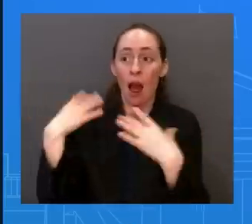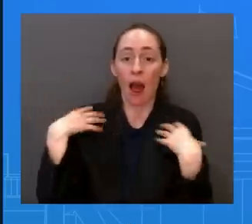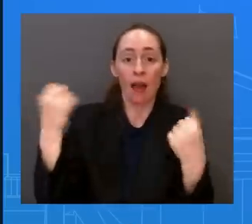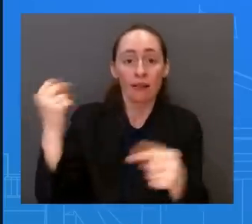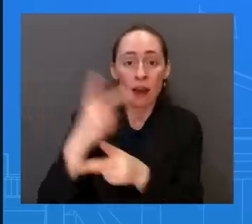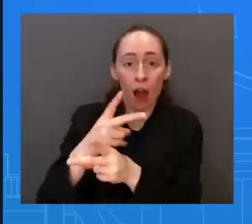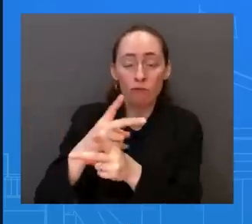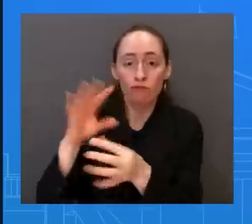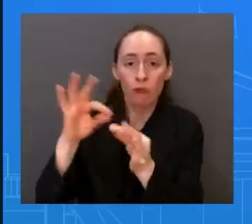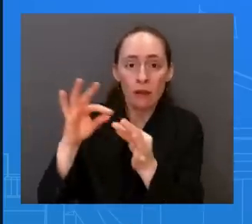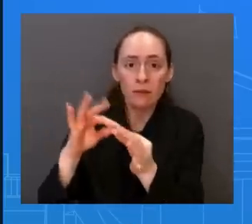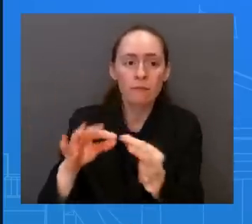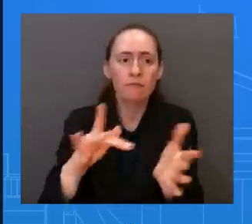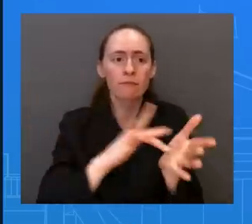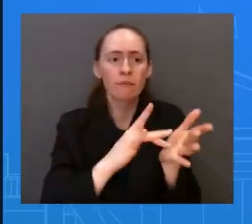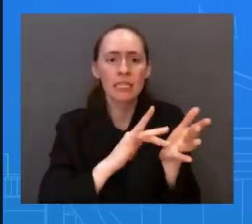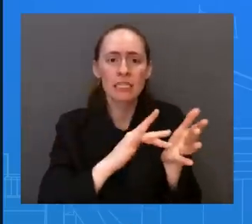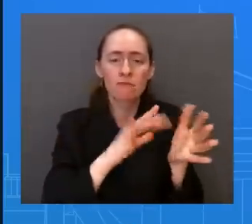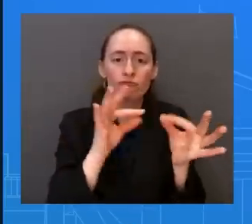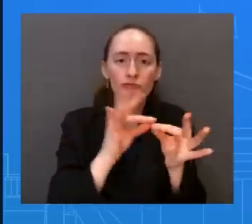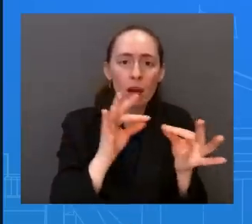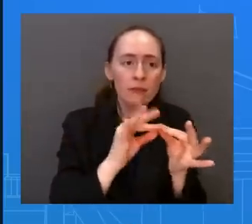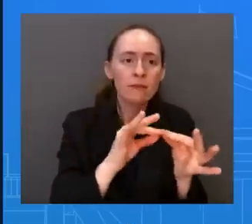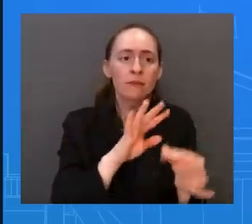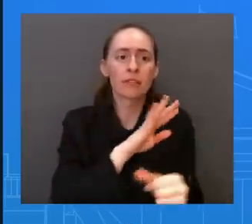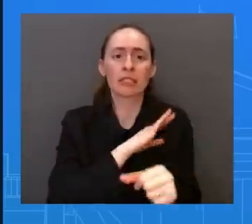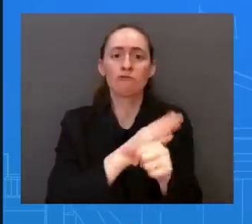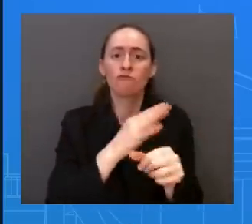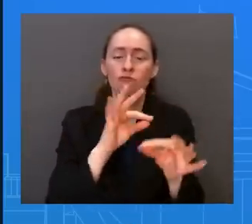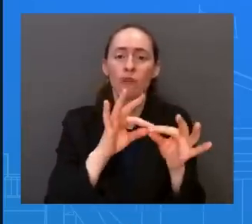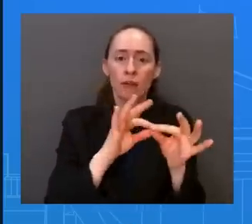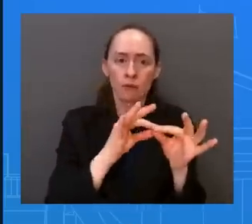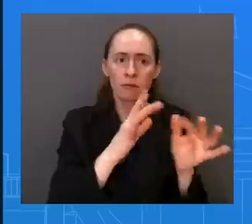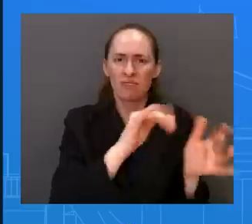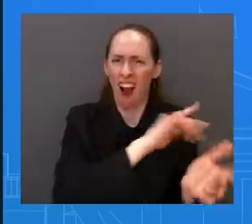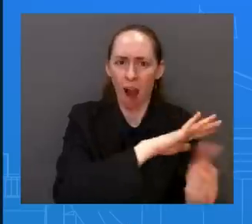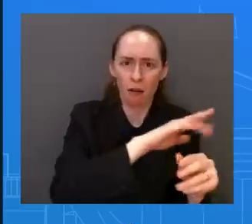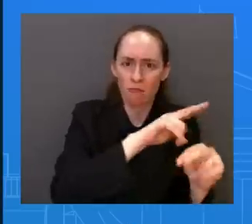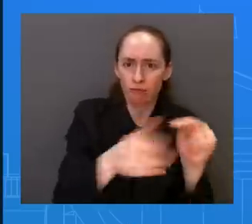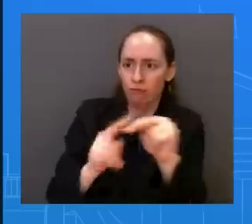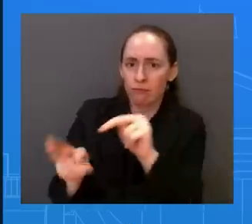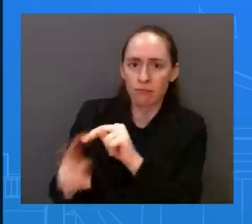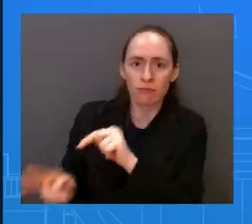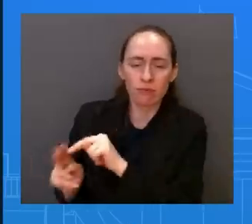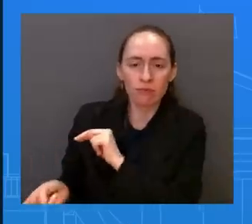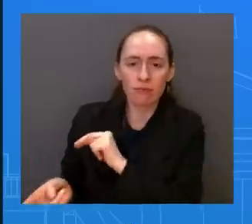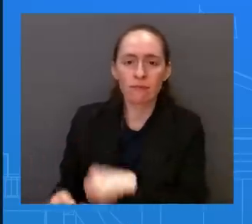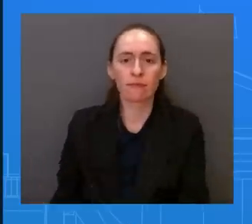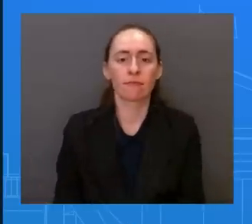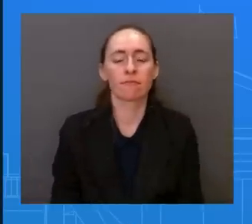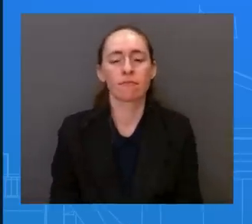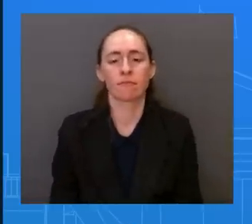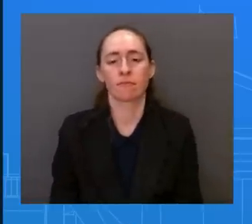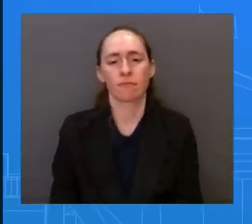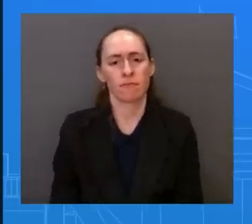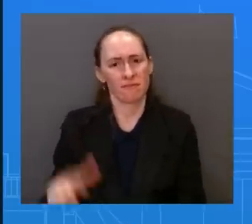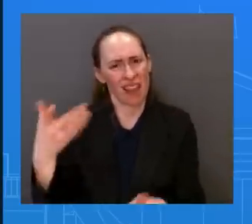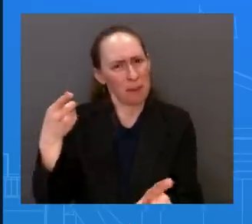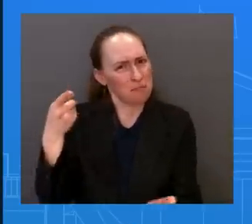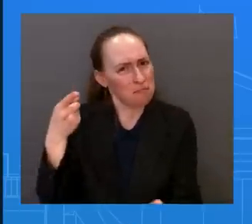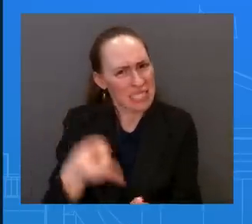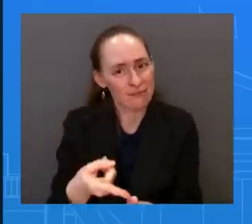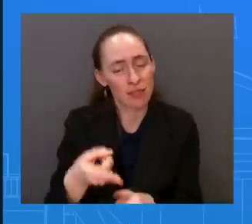that has been tireless about working on those issues that connect most directly to the lived experience of people across the